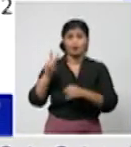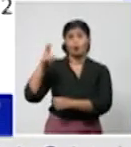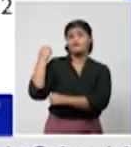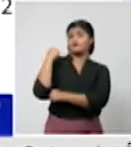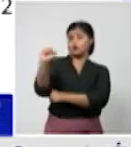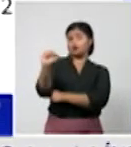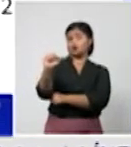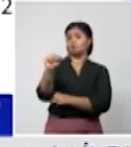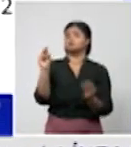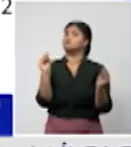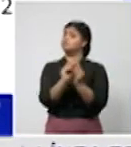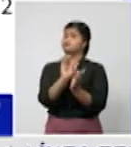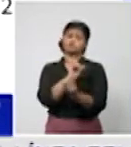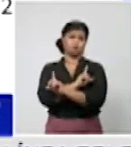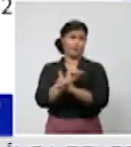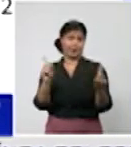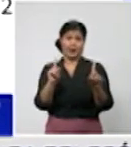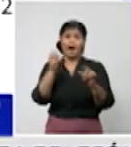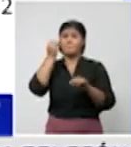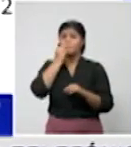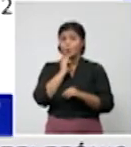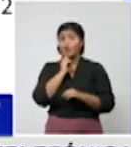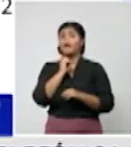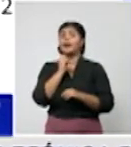47,746 deaths. The United Kingdom with